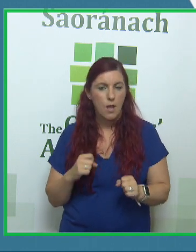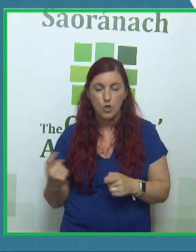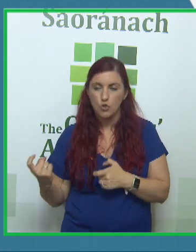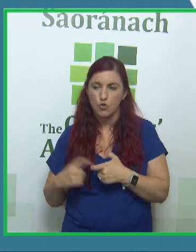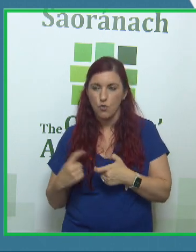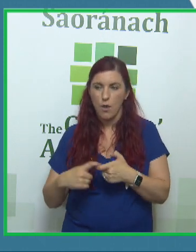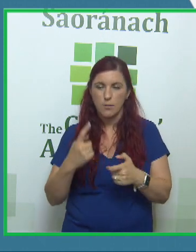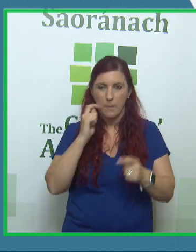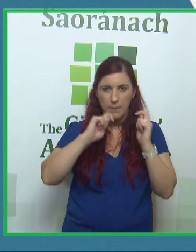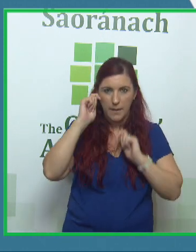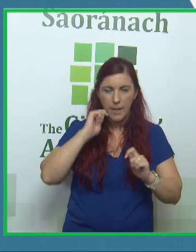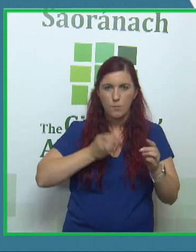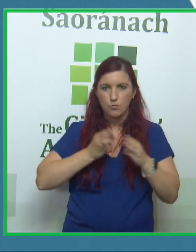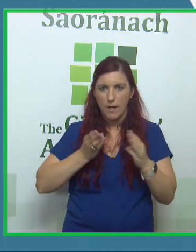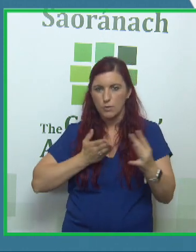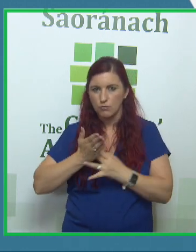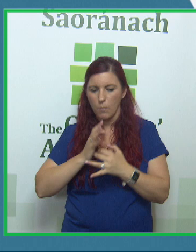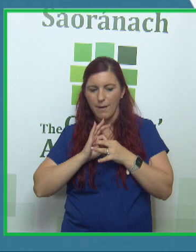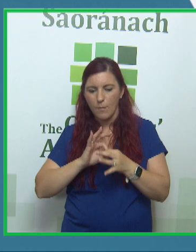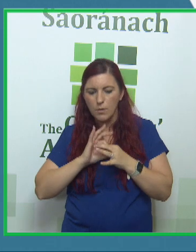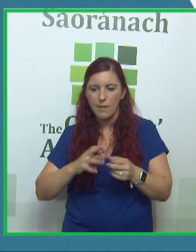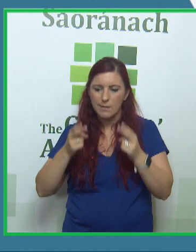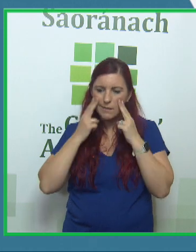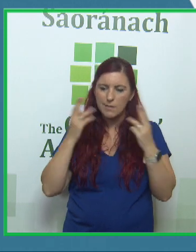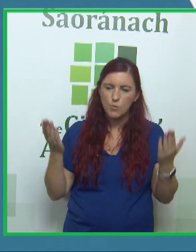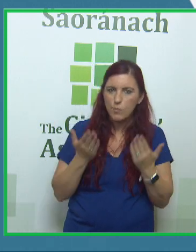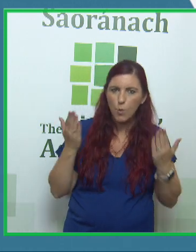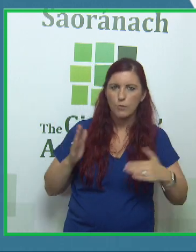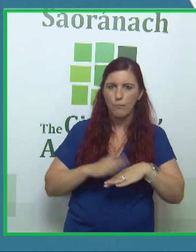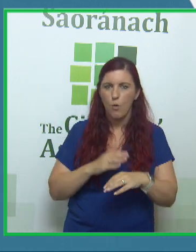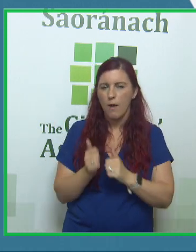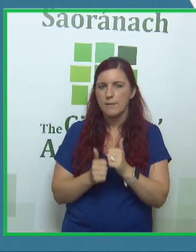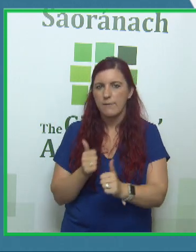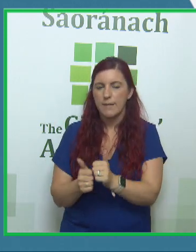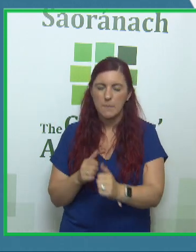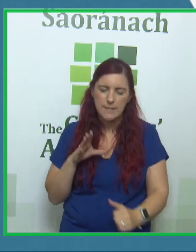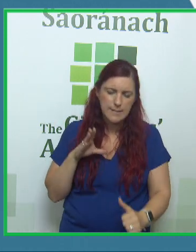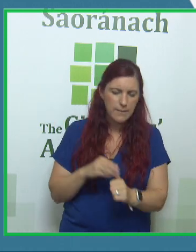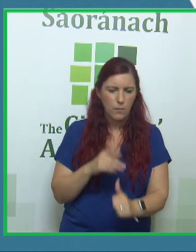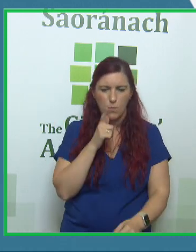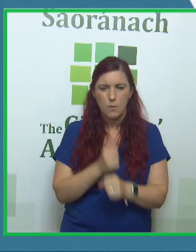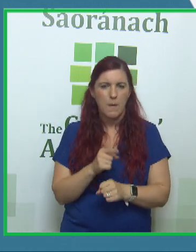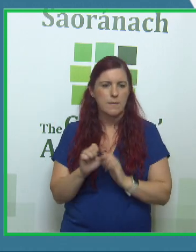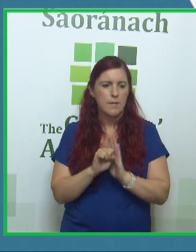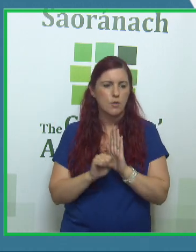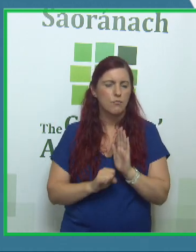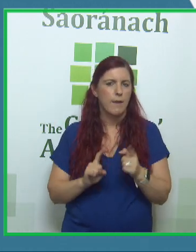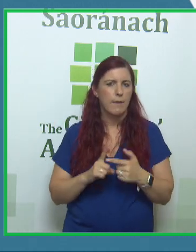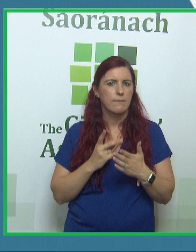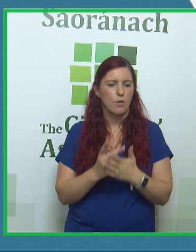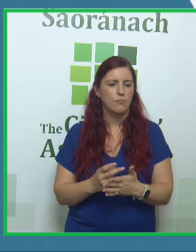through collaboration needs to be promoted more actively among all services, particularly in relation to the statutory and the voluntary